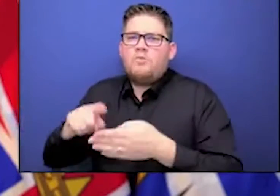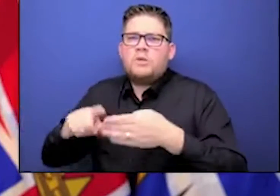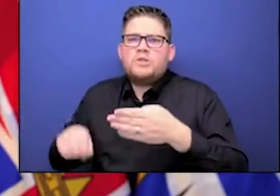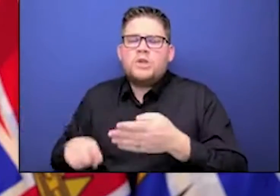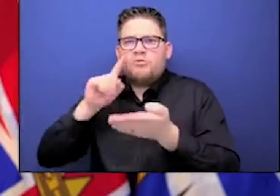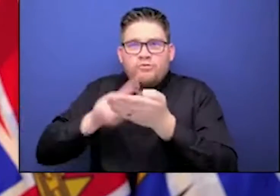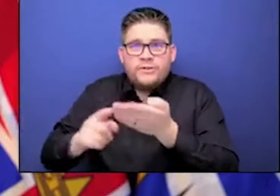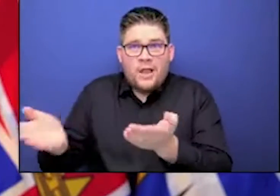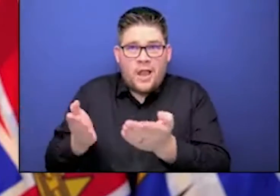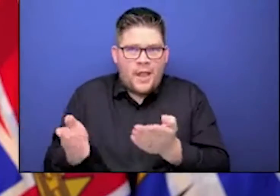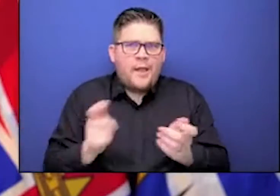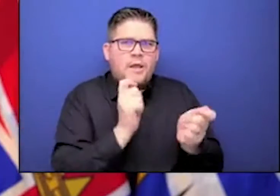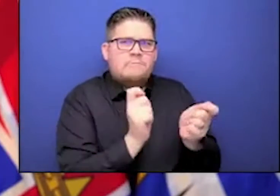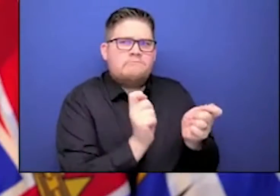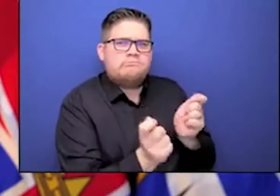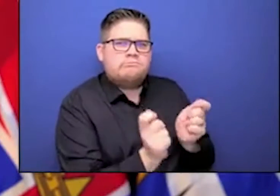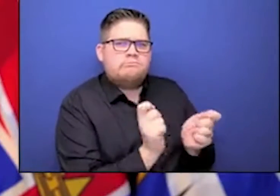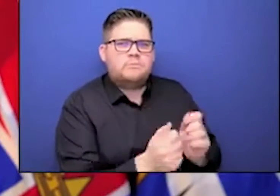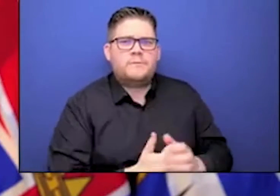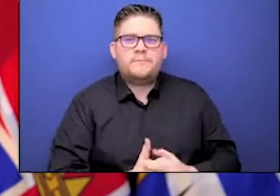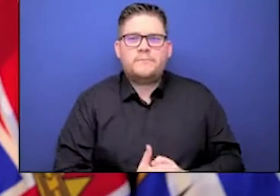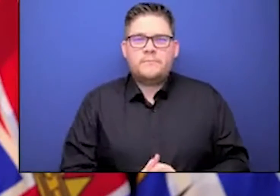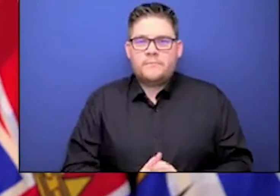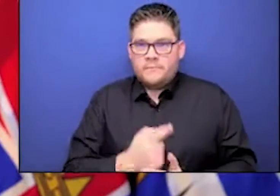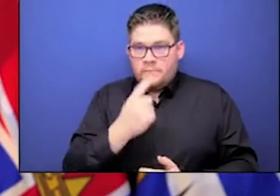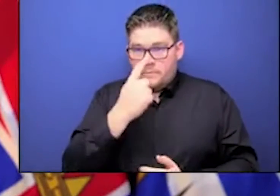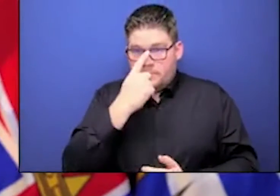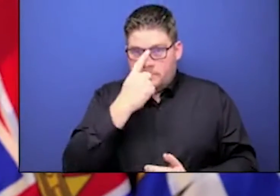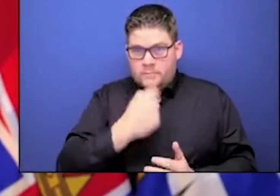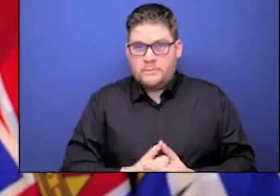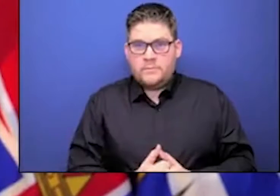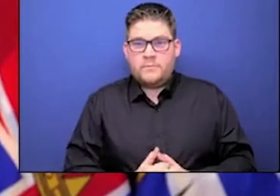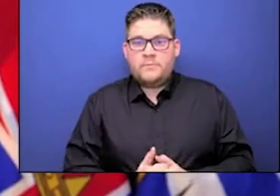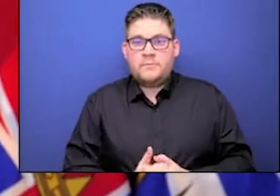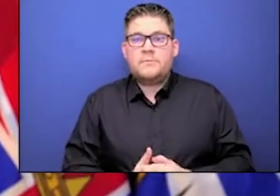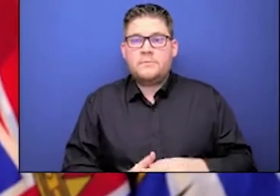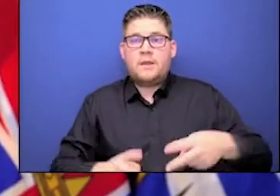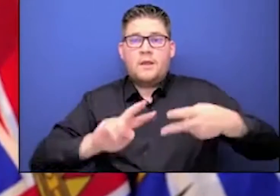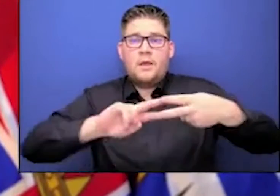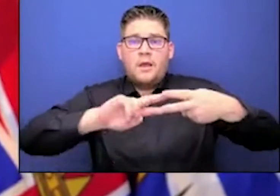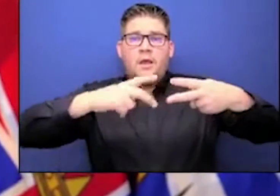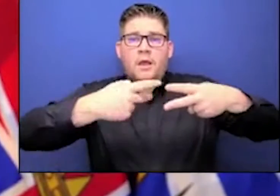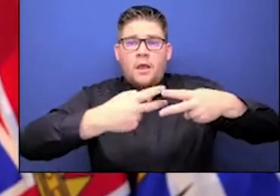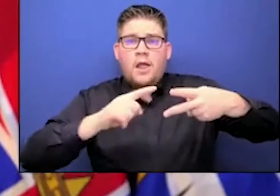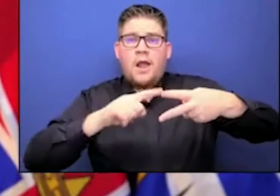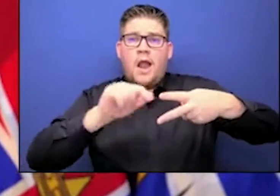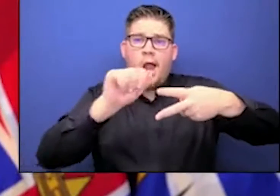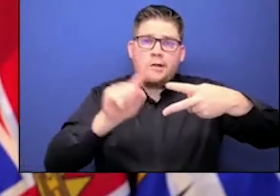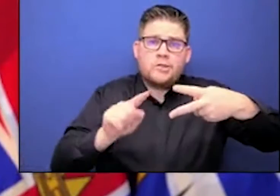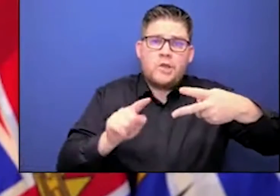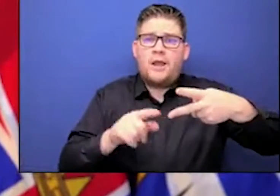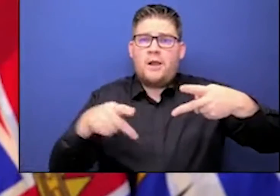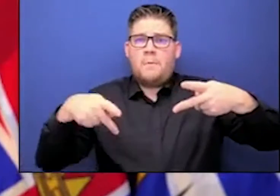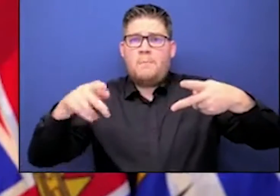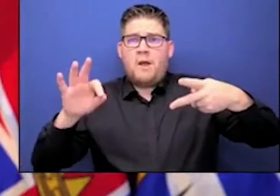in the UK, and they work as effectively, both of them. With some of the trial data from